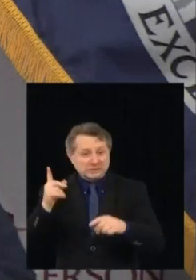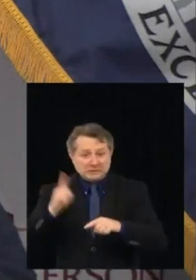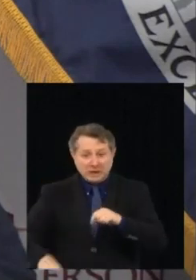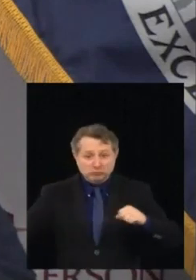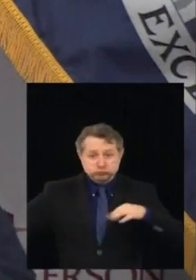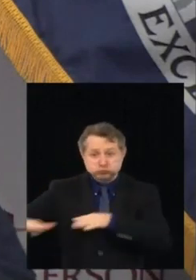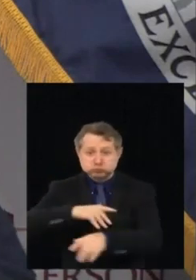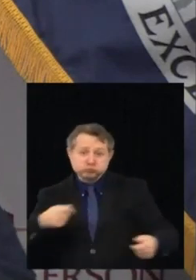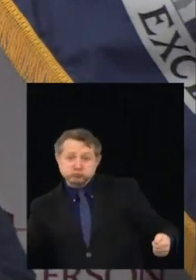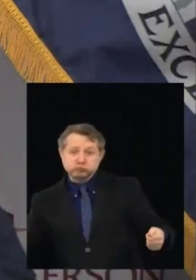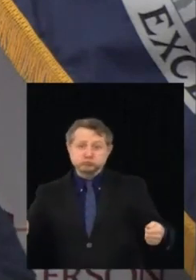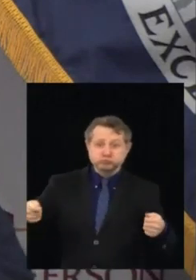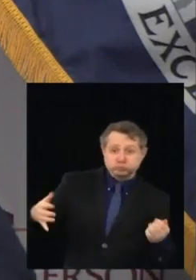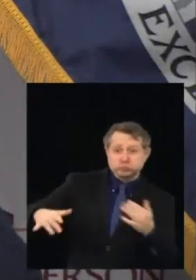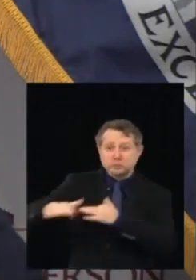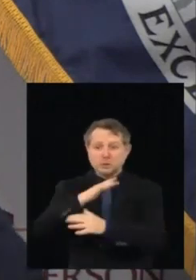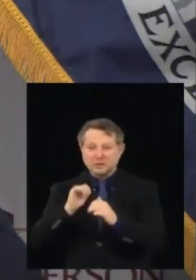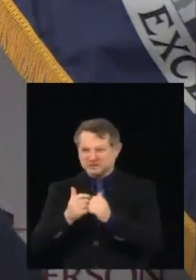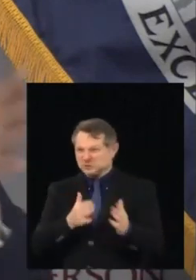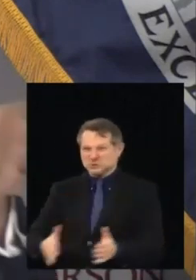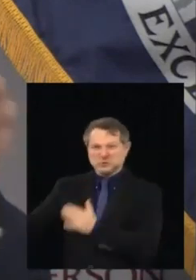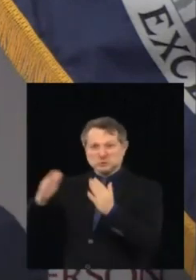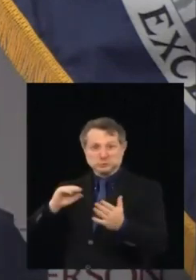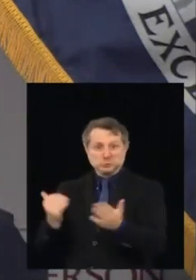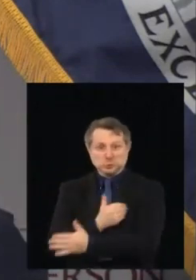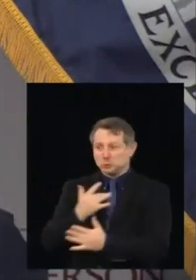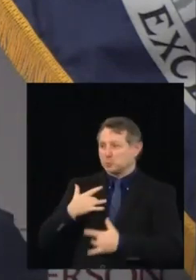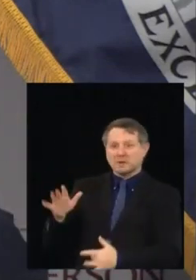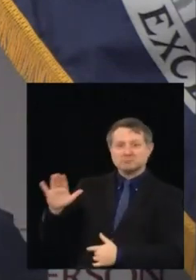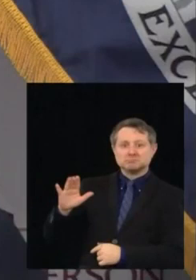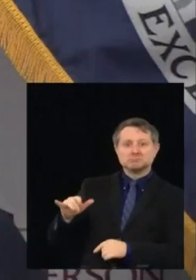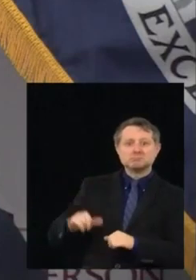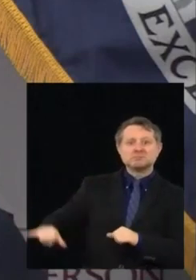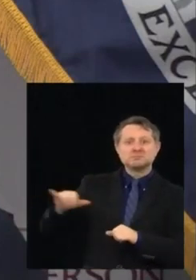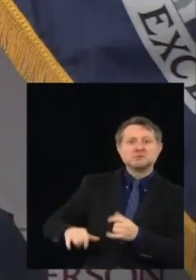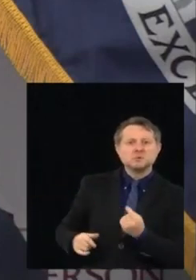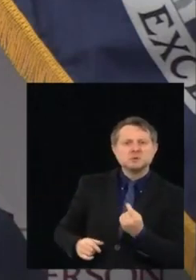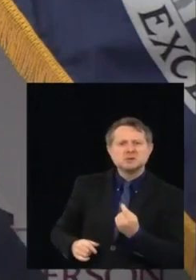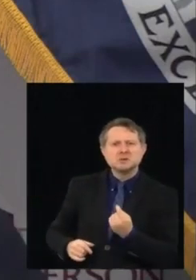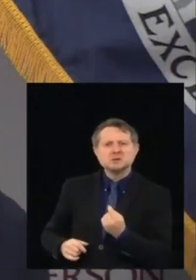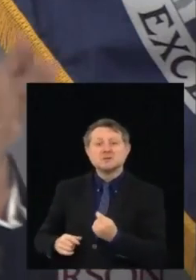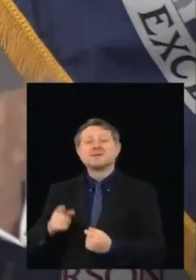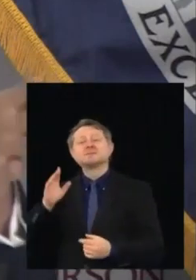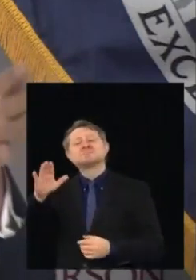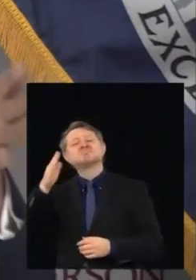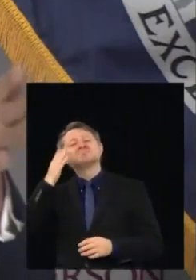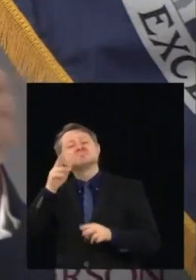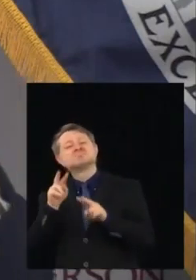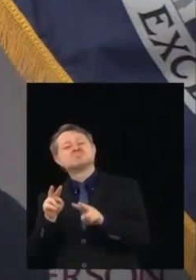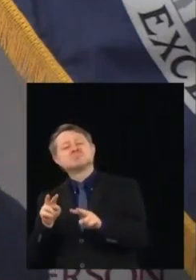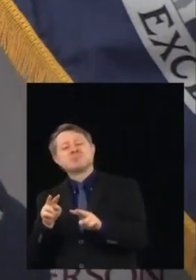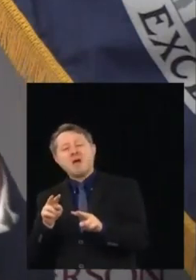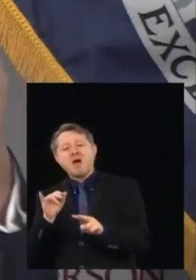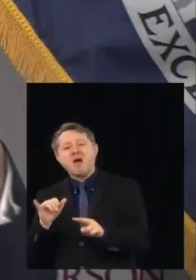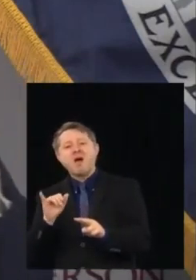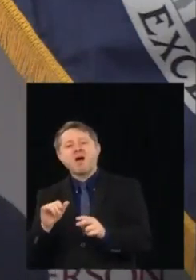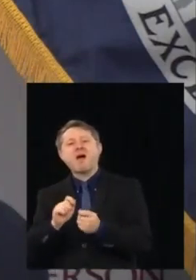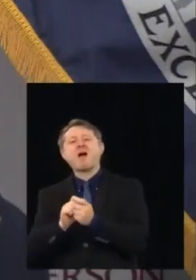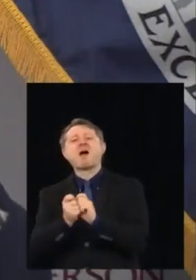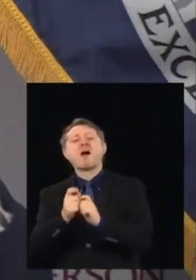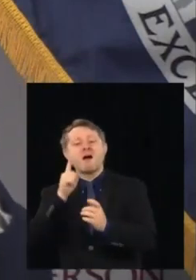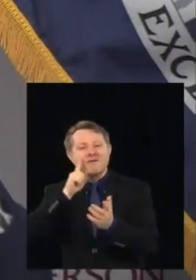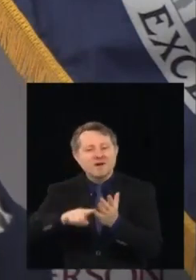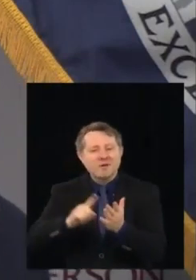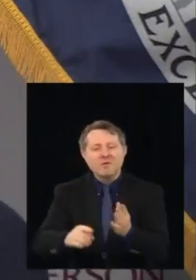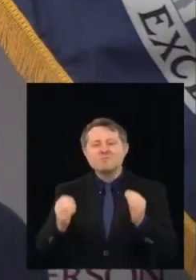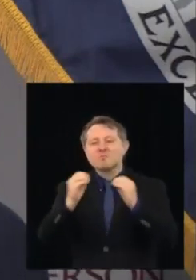normal, but I want to see what happens between now and then, get some more data, get some